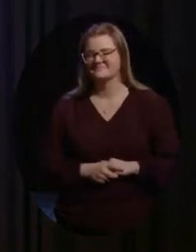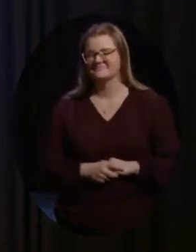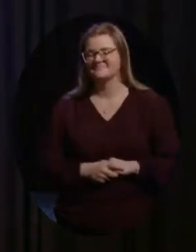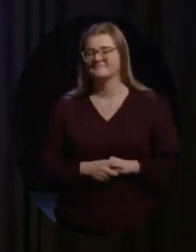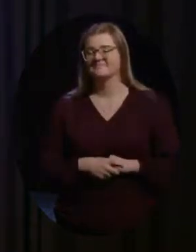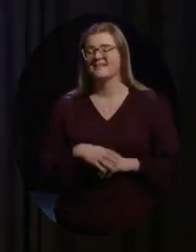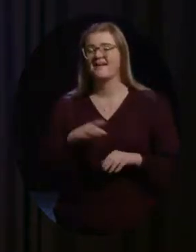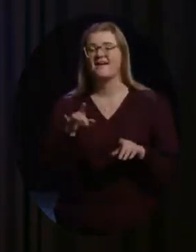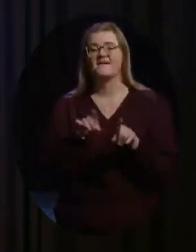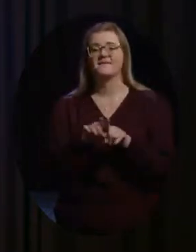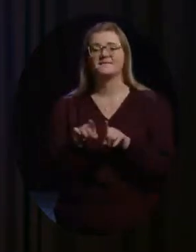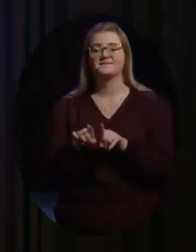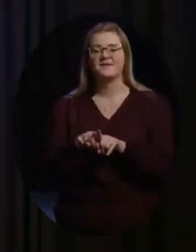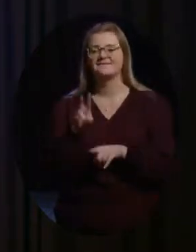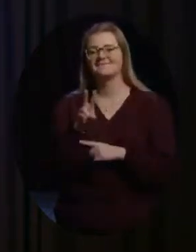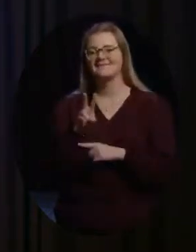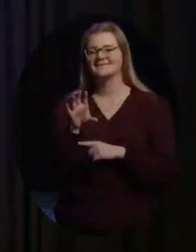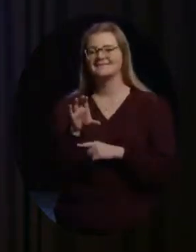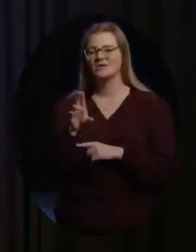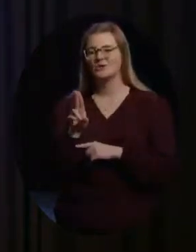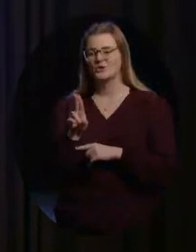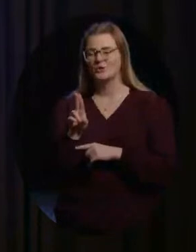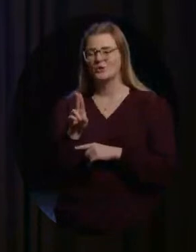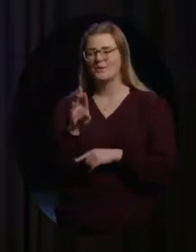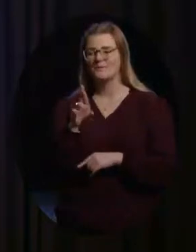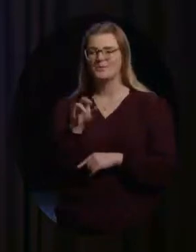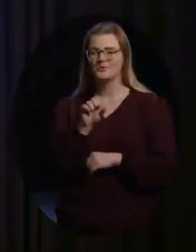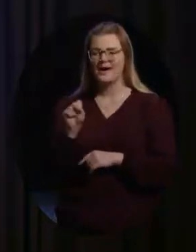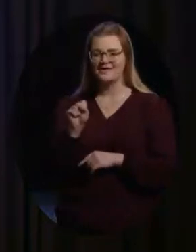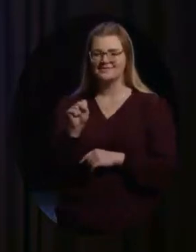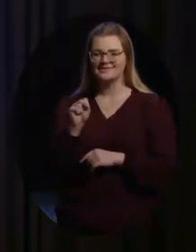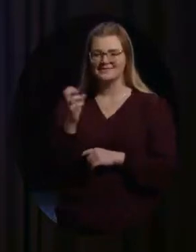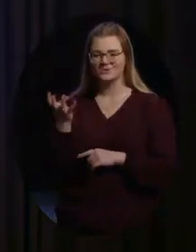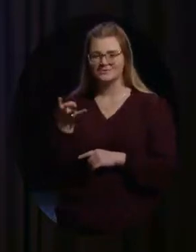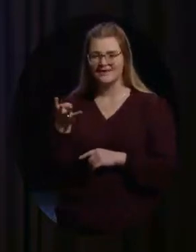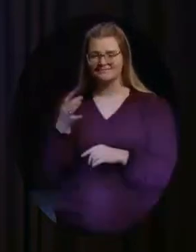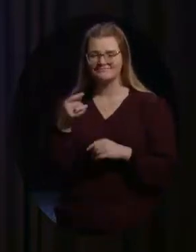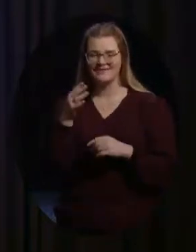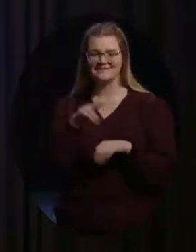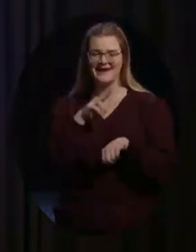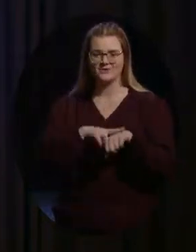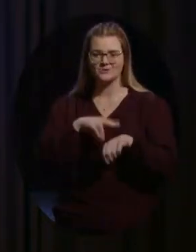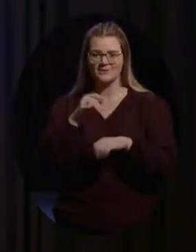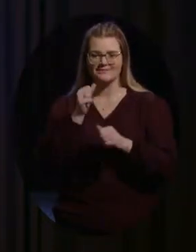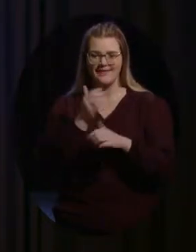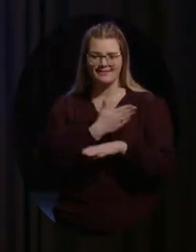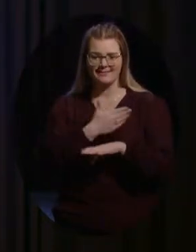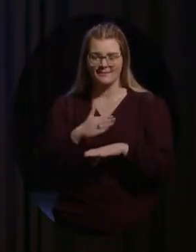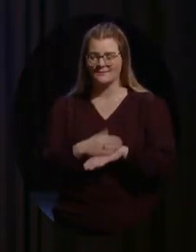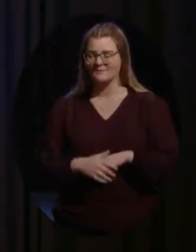And how about the VCU Brass Quintet for that national anthem?